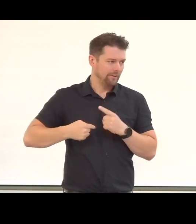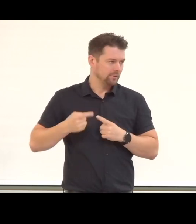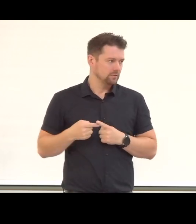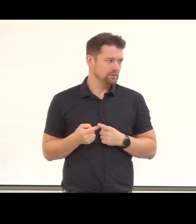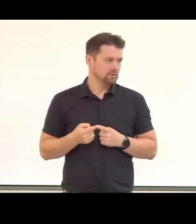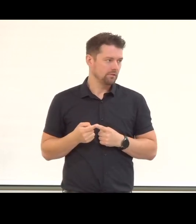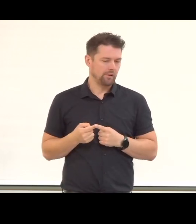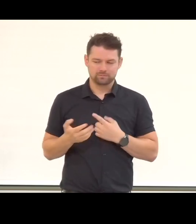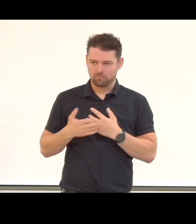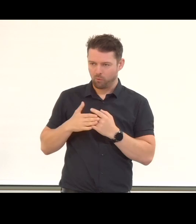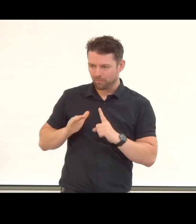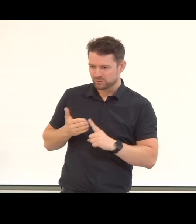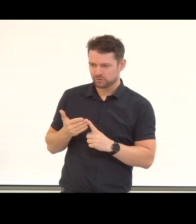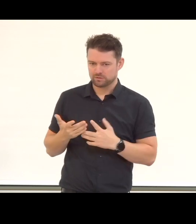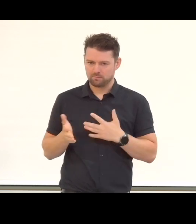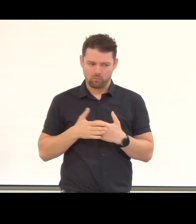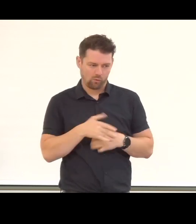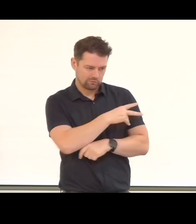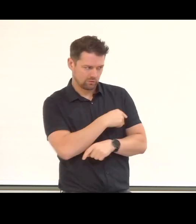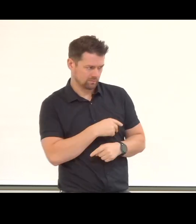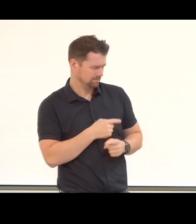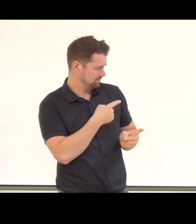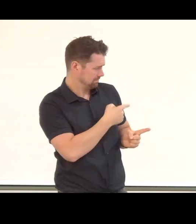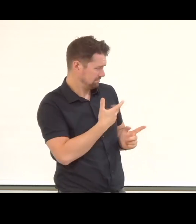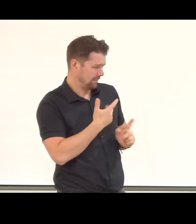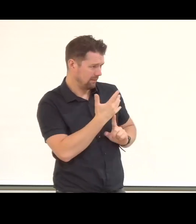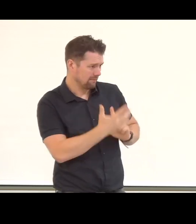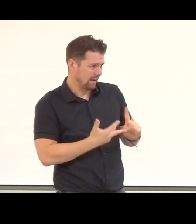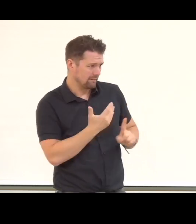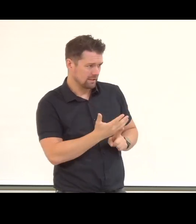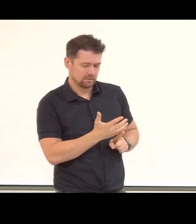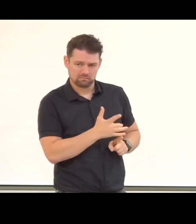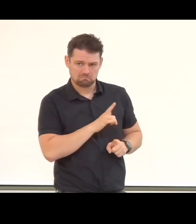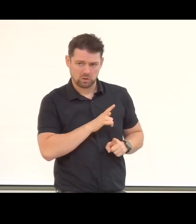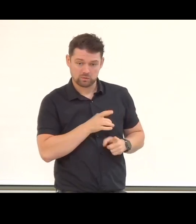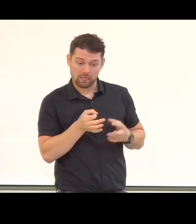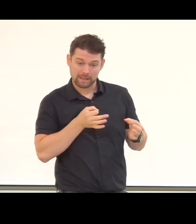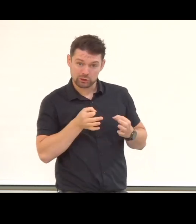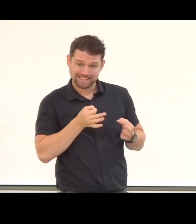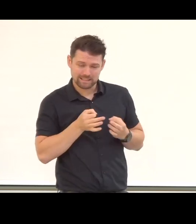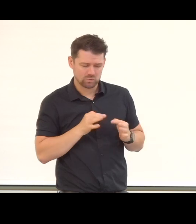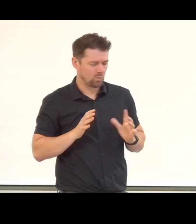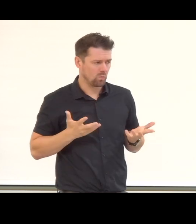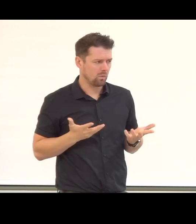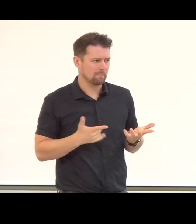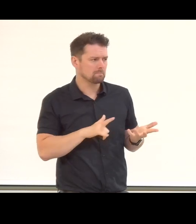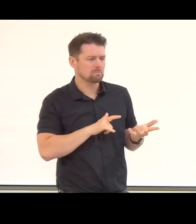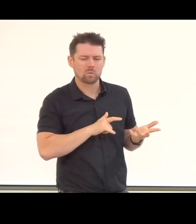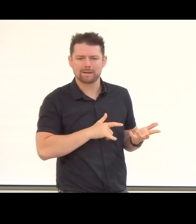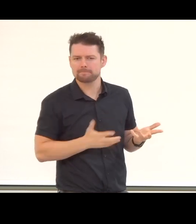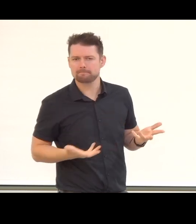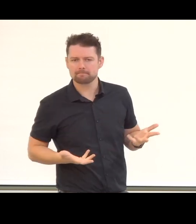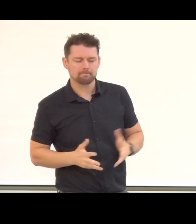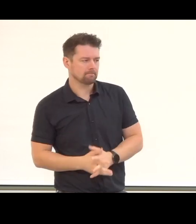more missions and more crew. But is it due to the logistics part of it, or